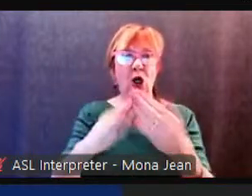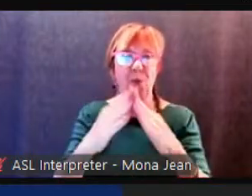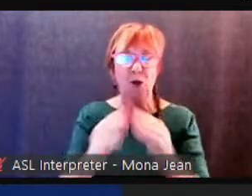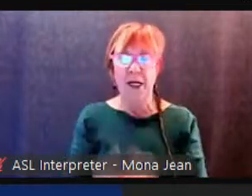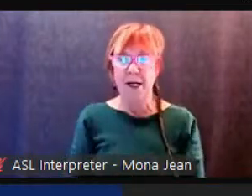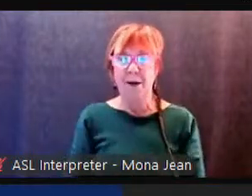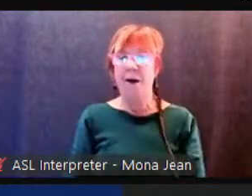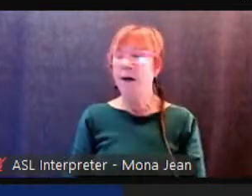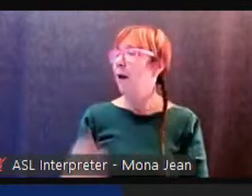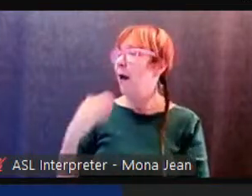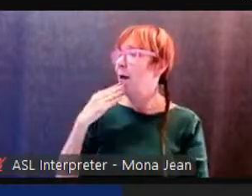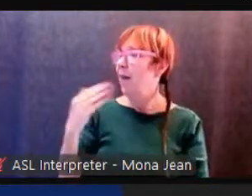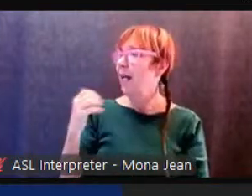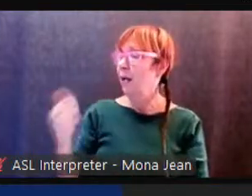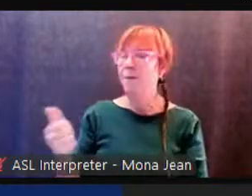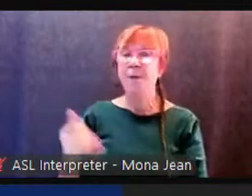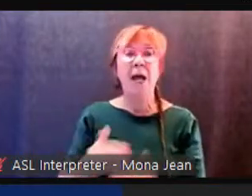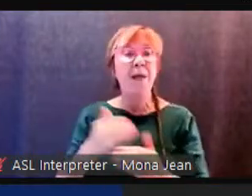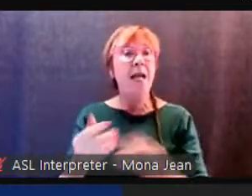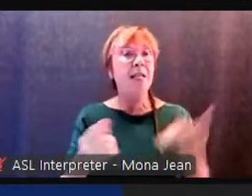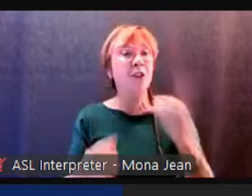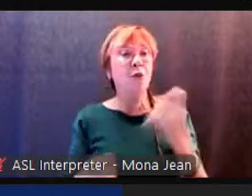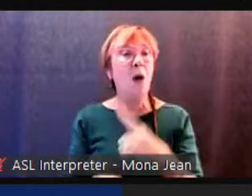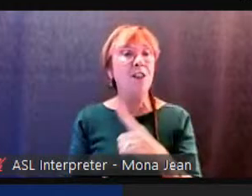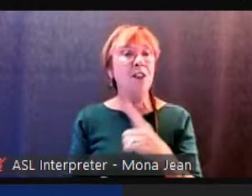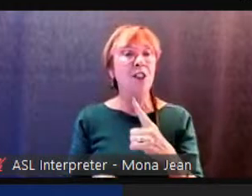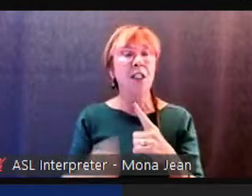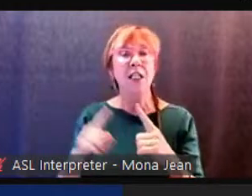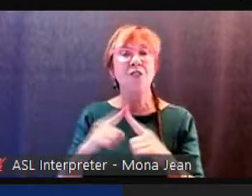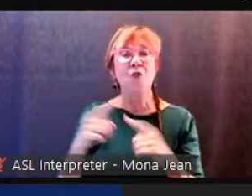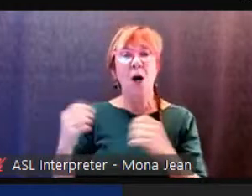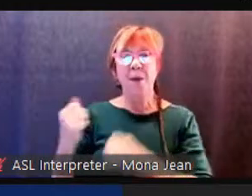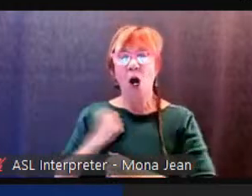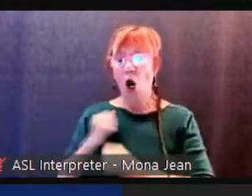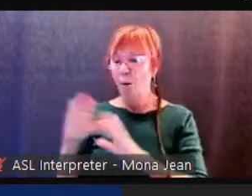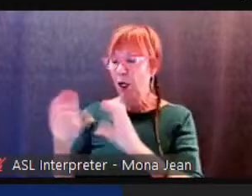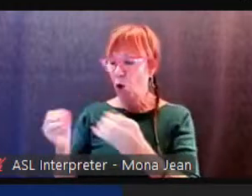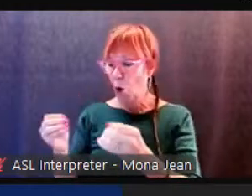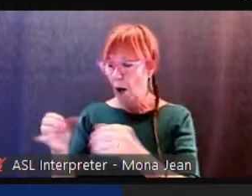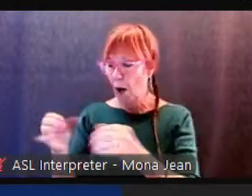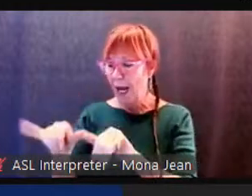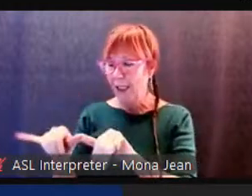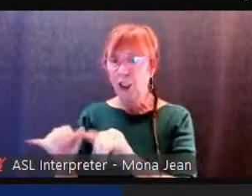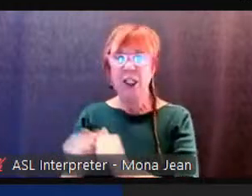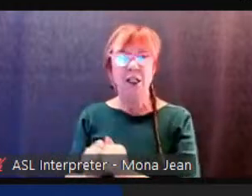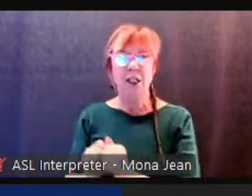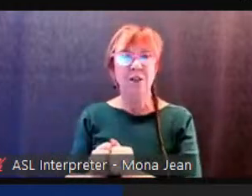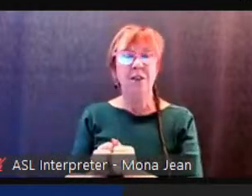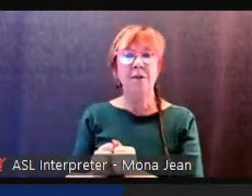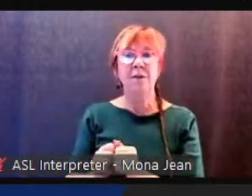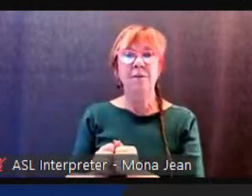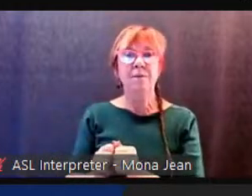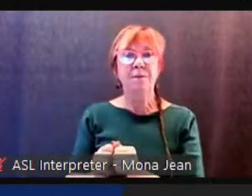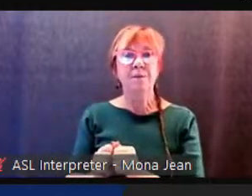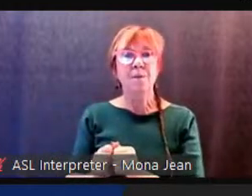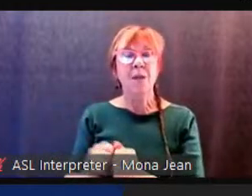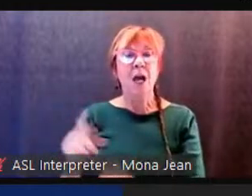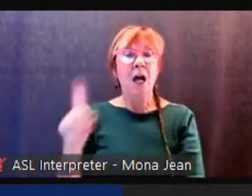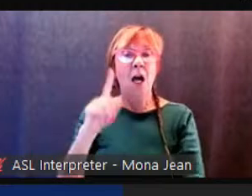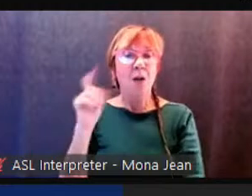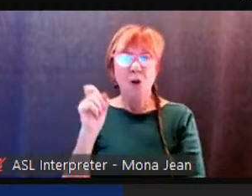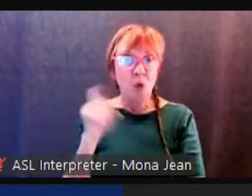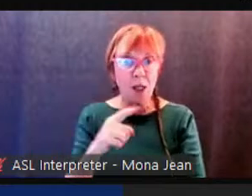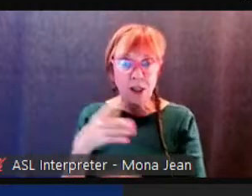Wonderful, thank you very much. The next one is going to be for the Army Corps of Engineers. So Colonel Avichal, the question